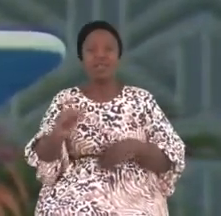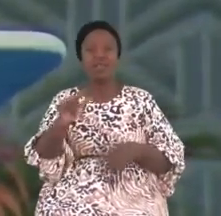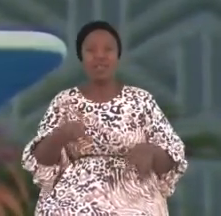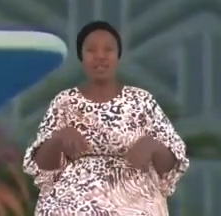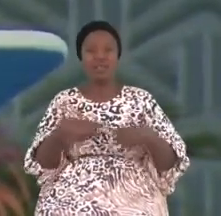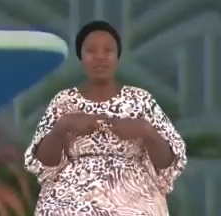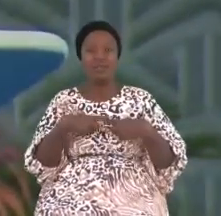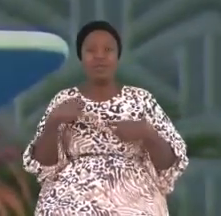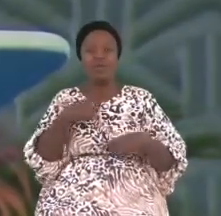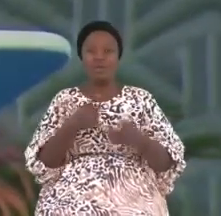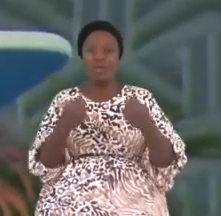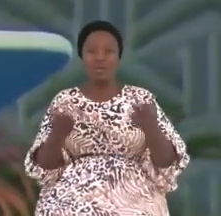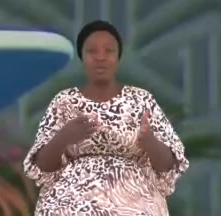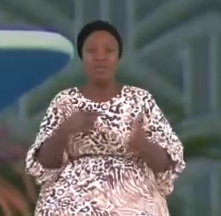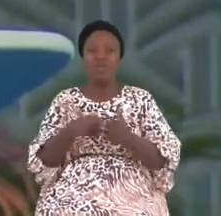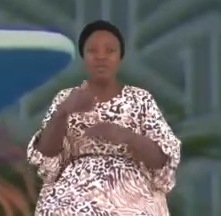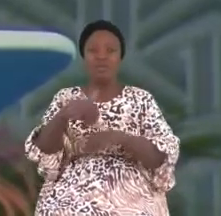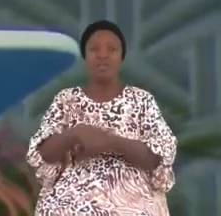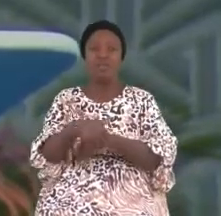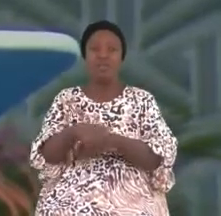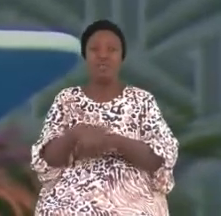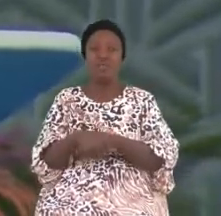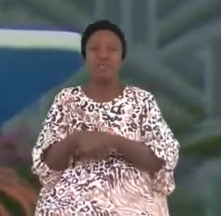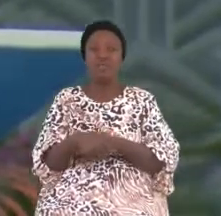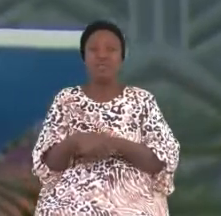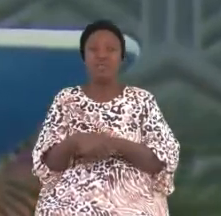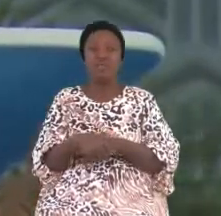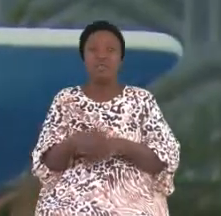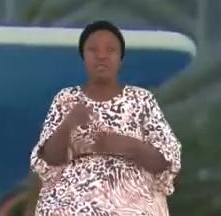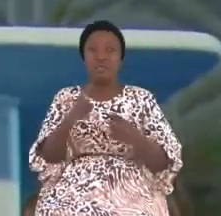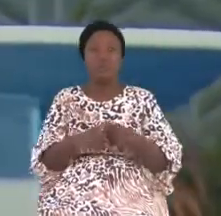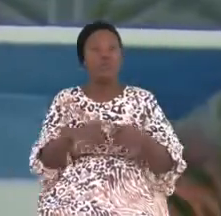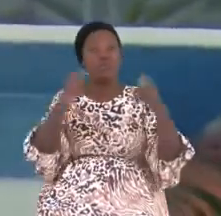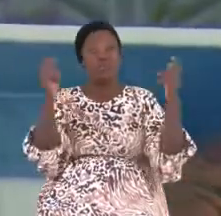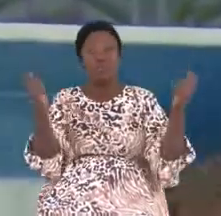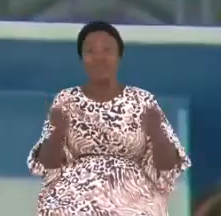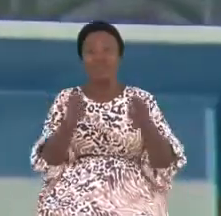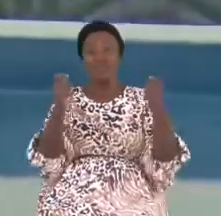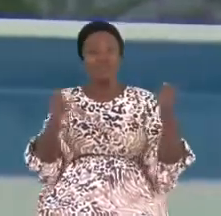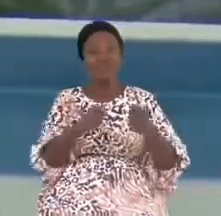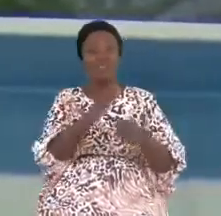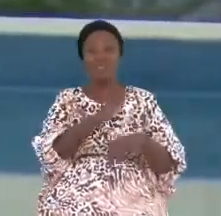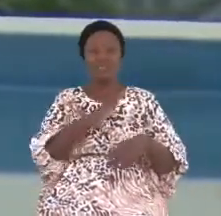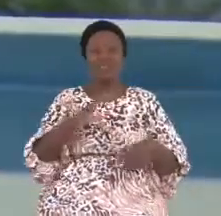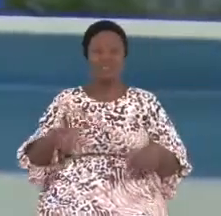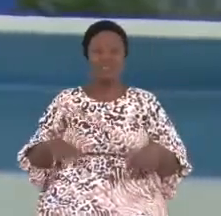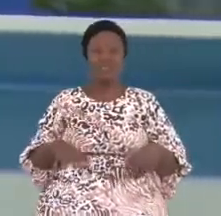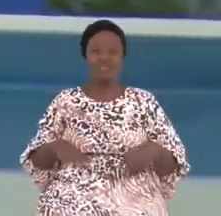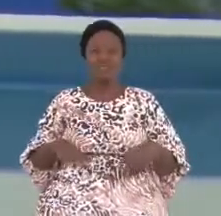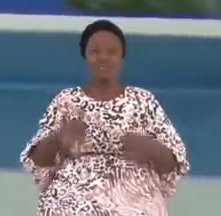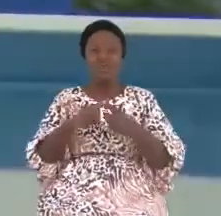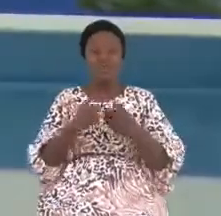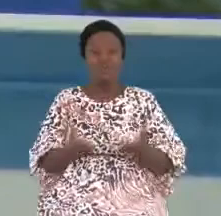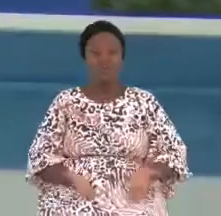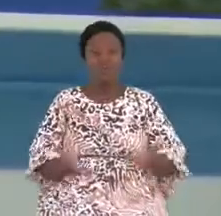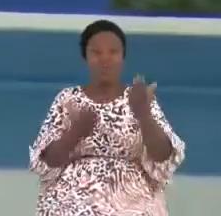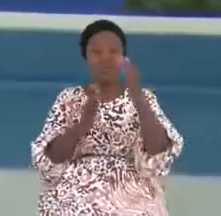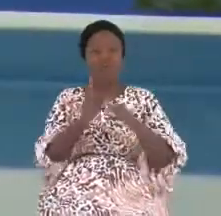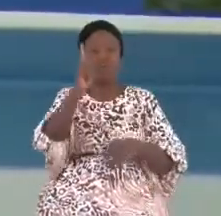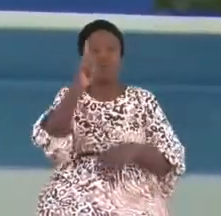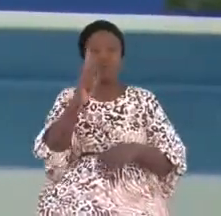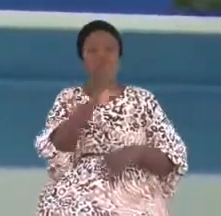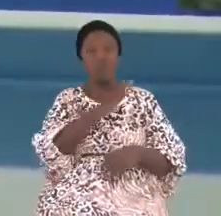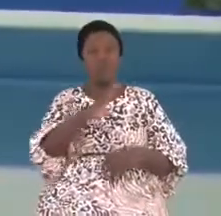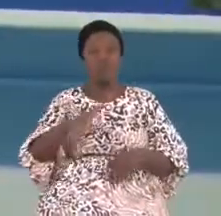we came here tonight to celebrate christ to lift up christ